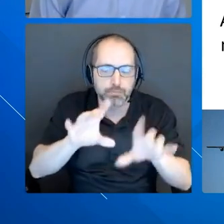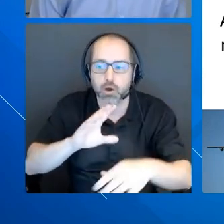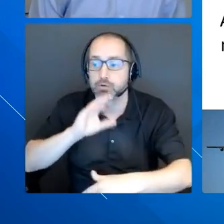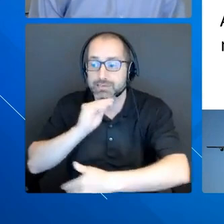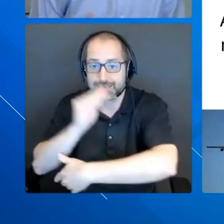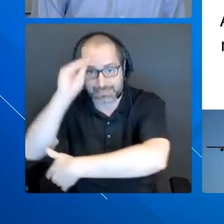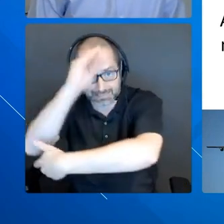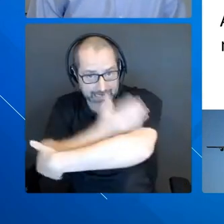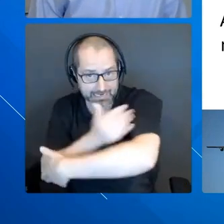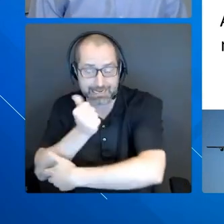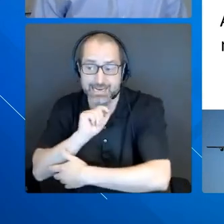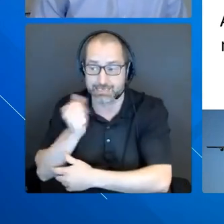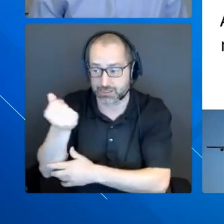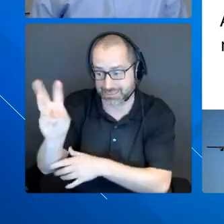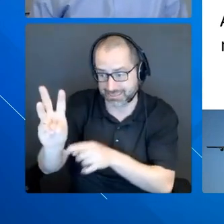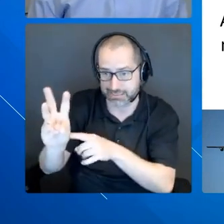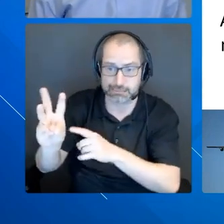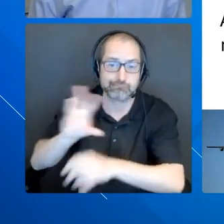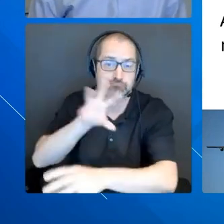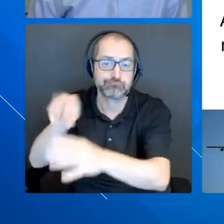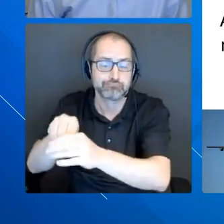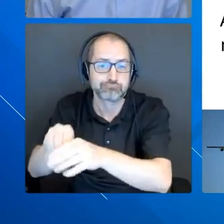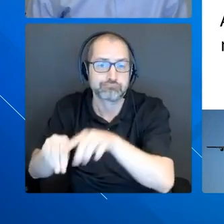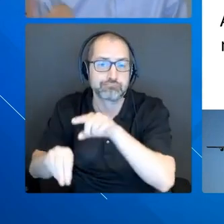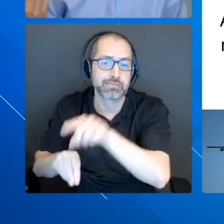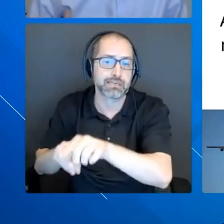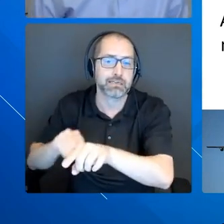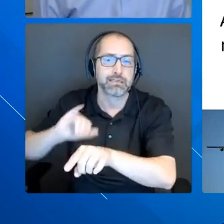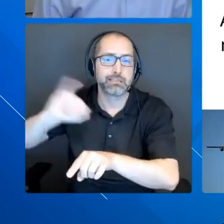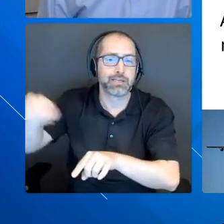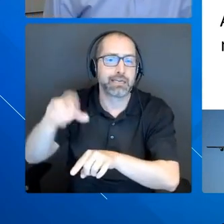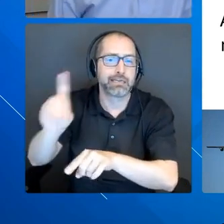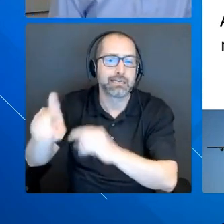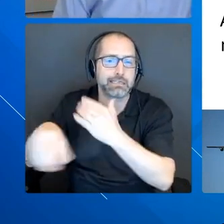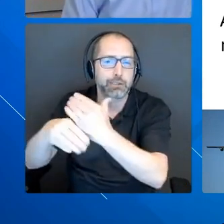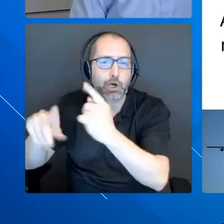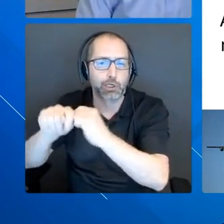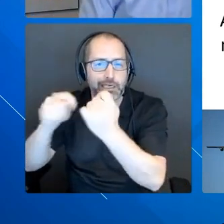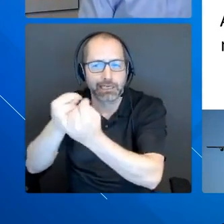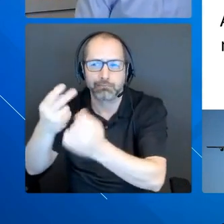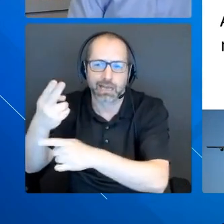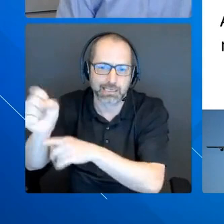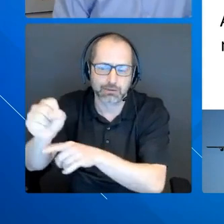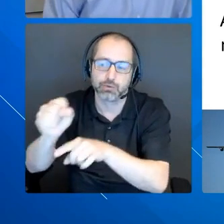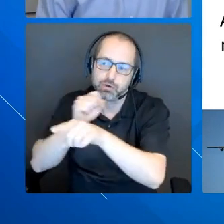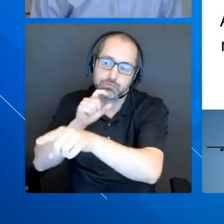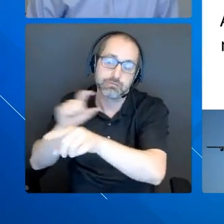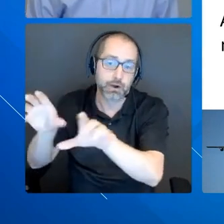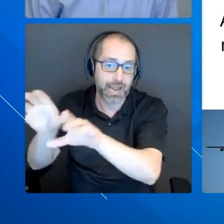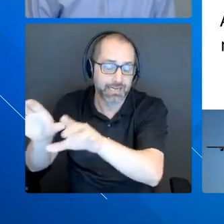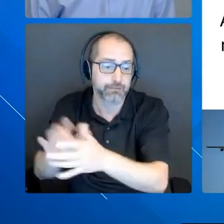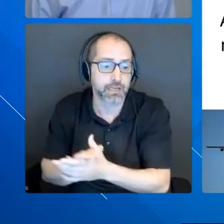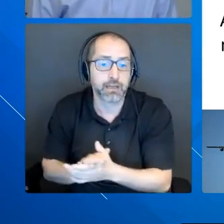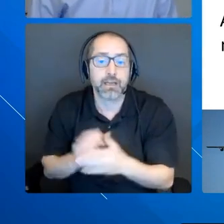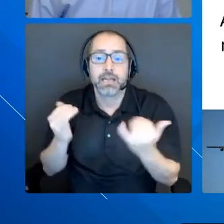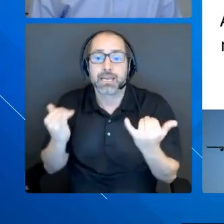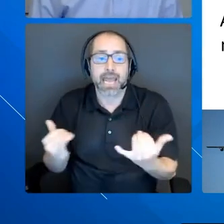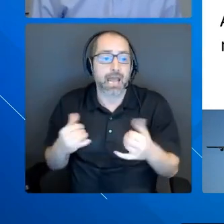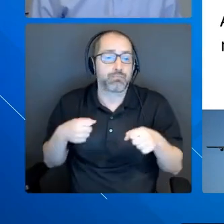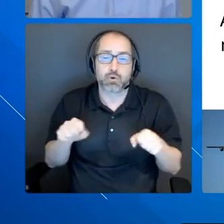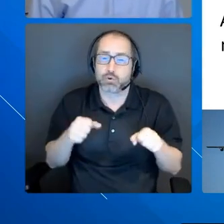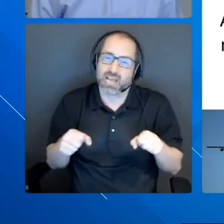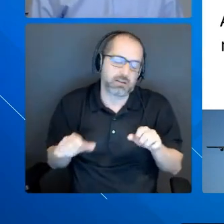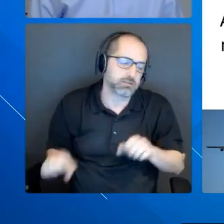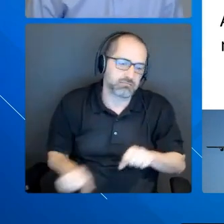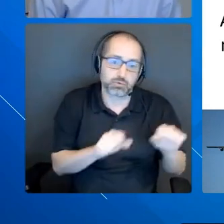16, he's on the JV soccer team in high school, but at least they're active. And now no more motorcycles. Most of my time is